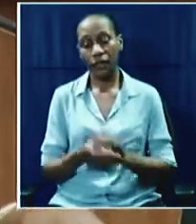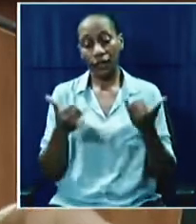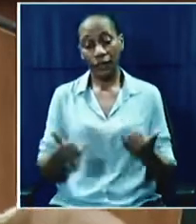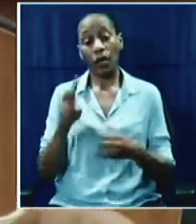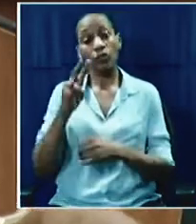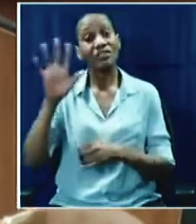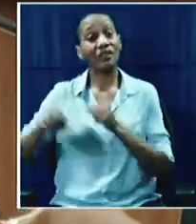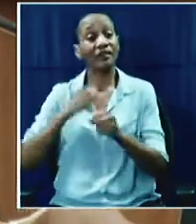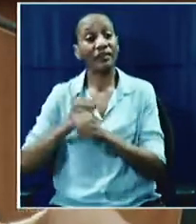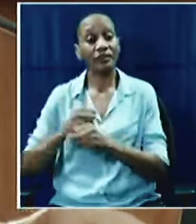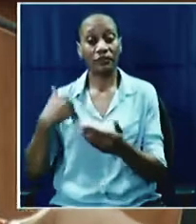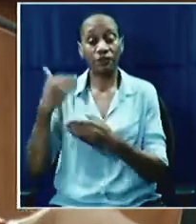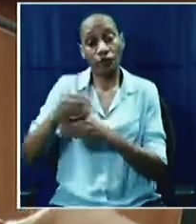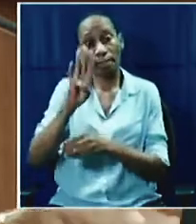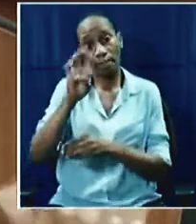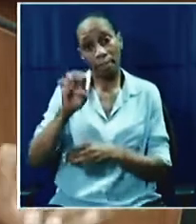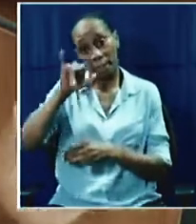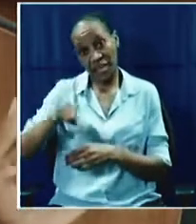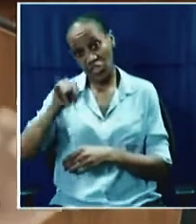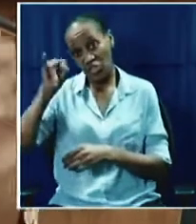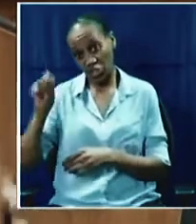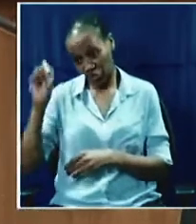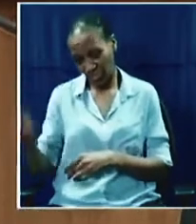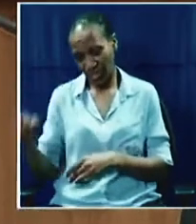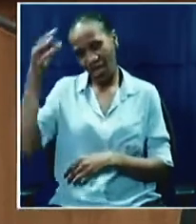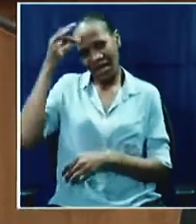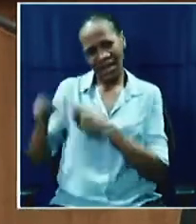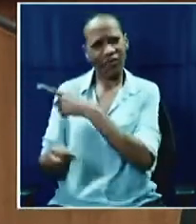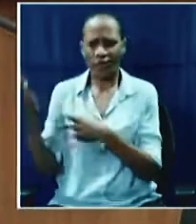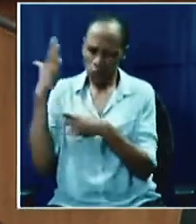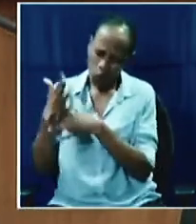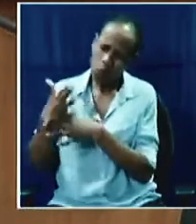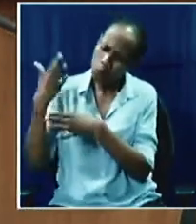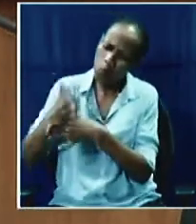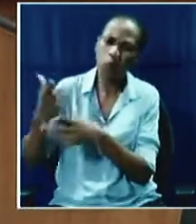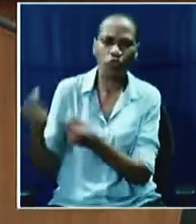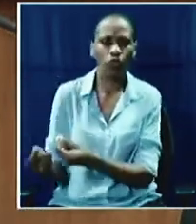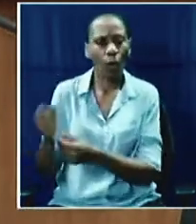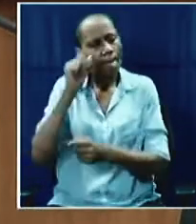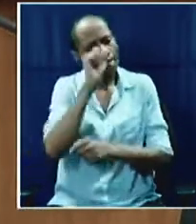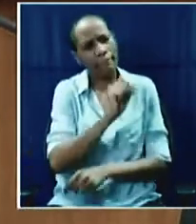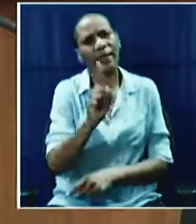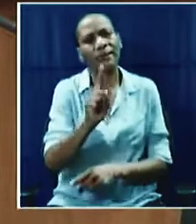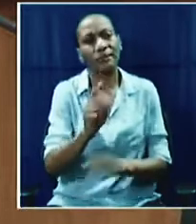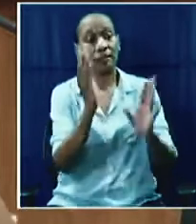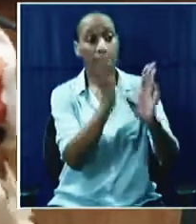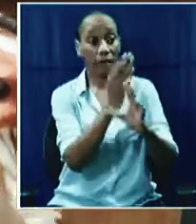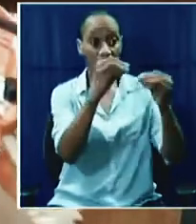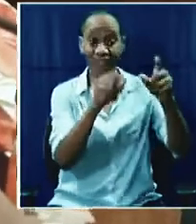Uhulumeni yena uyazama, kodwa i-private sector noko, kusaholelwa imali engafani,